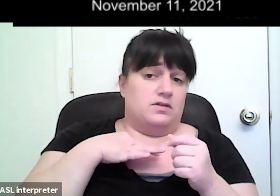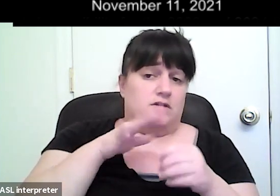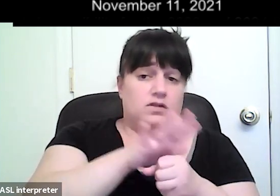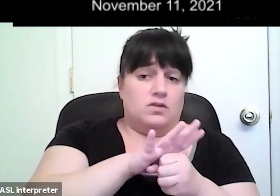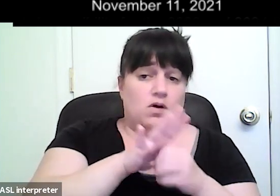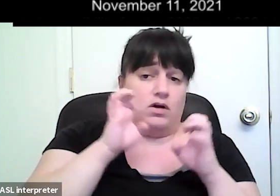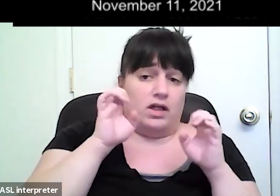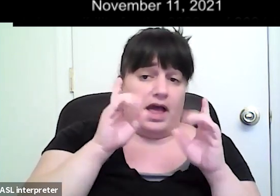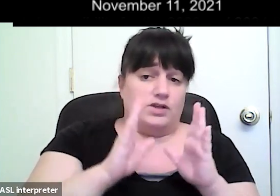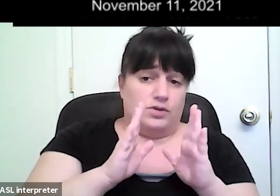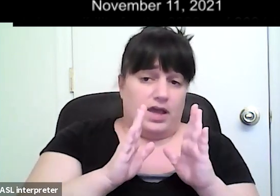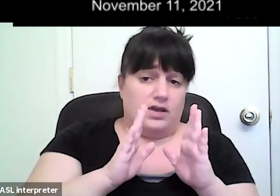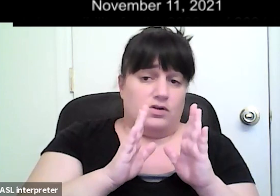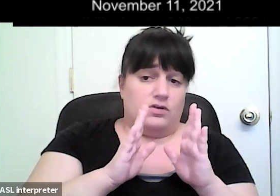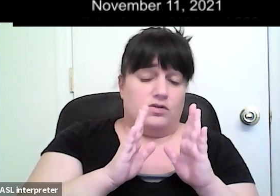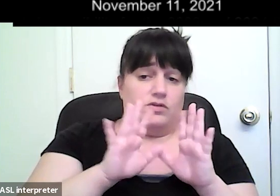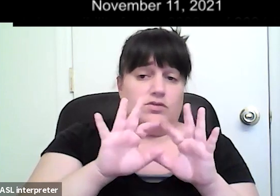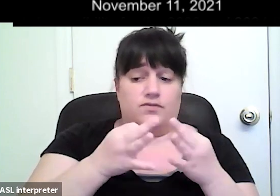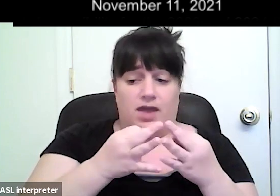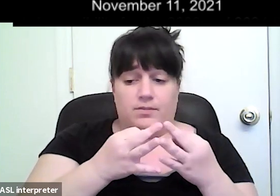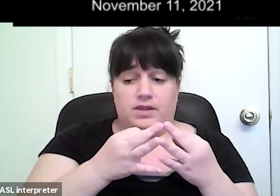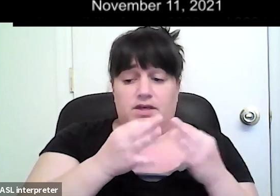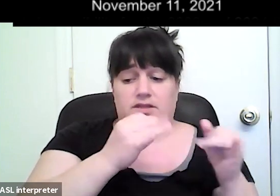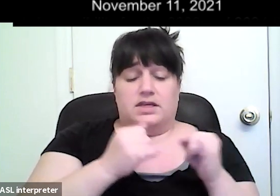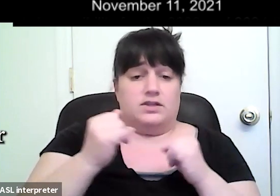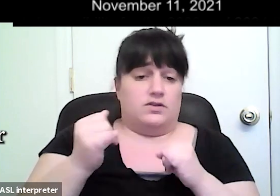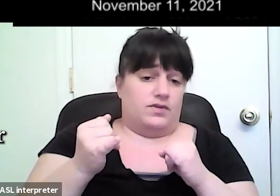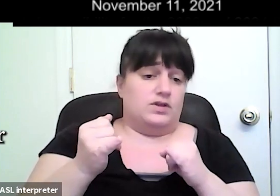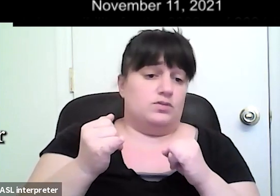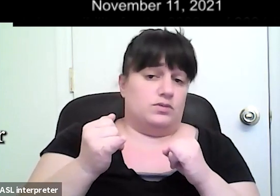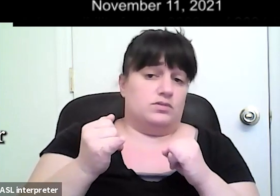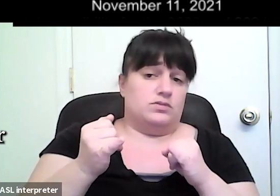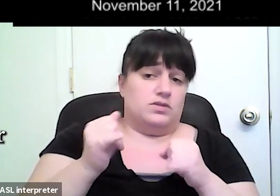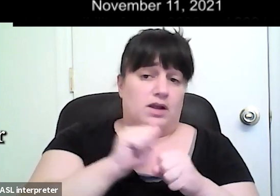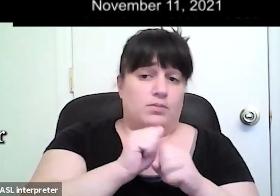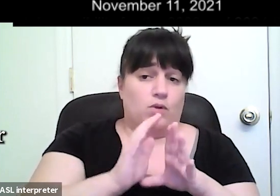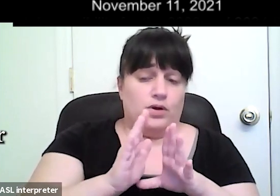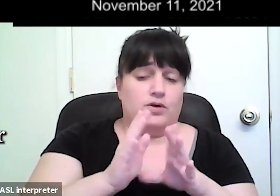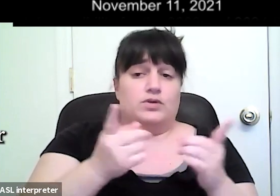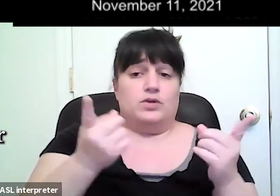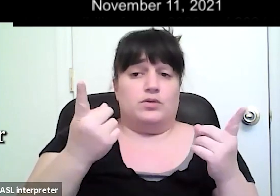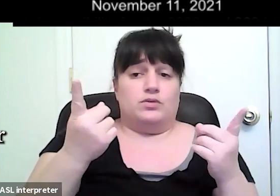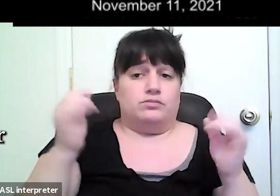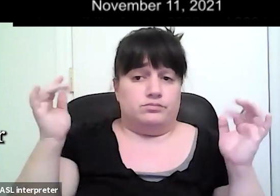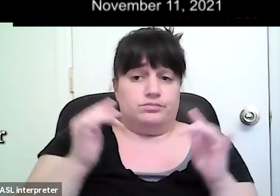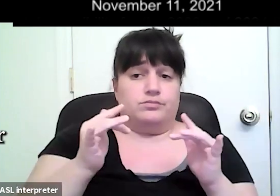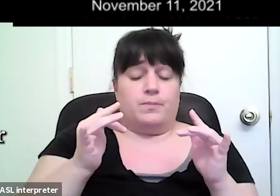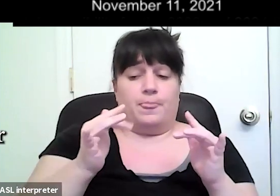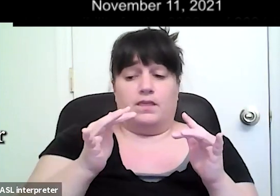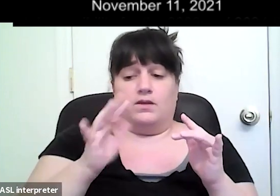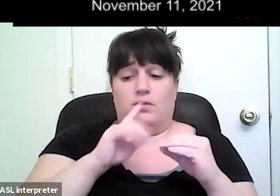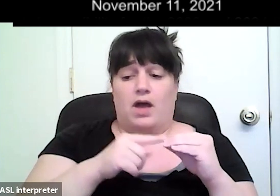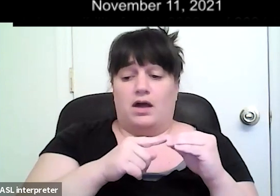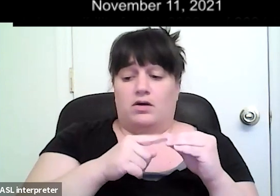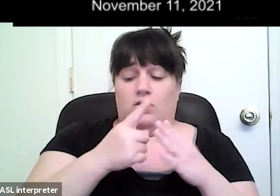local educators, families and individuals and employers who came together and just talking about